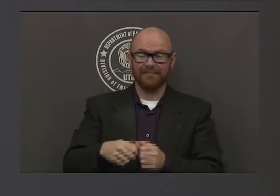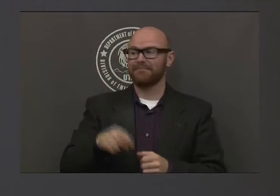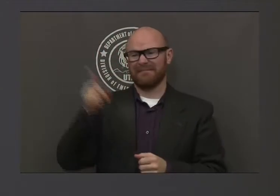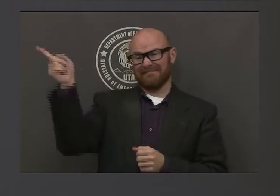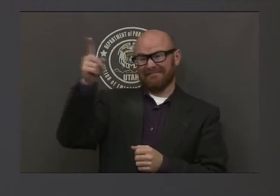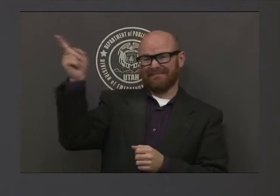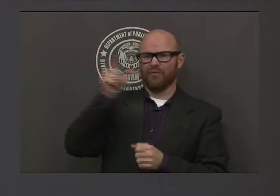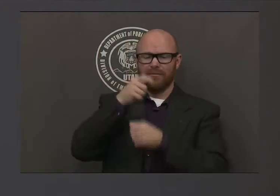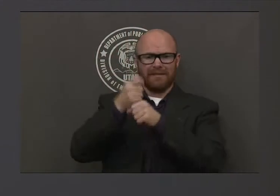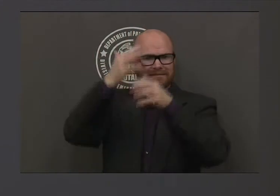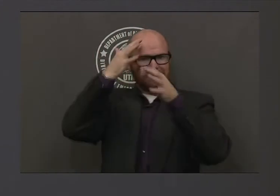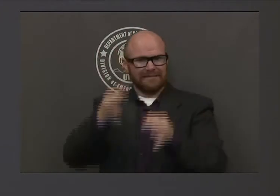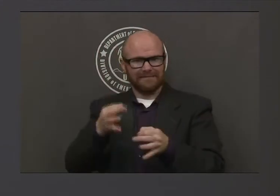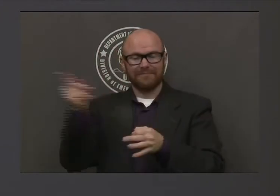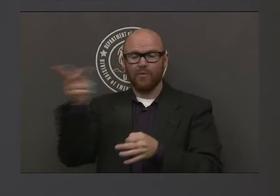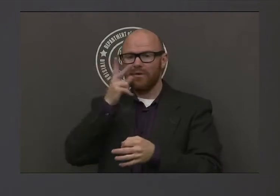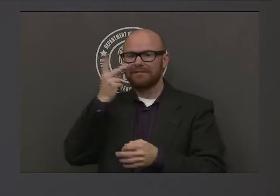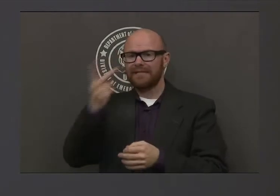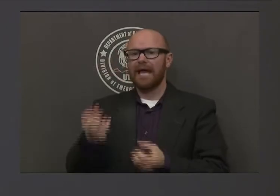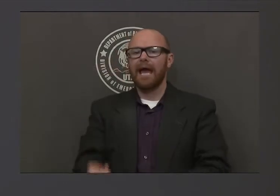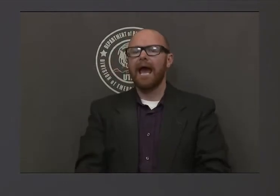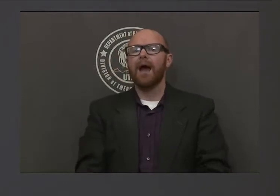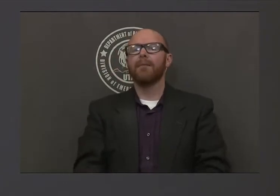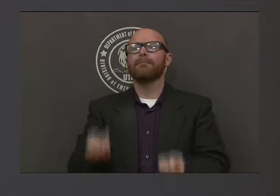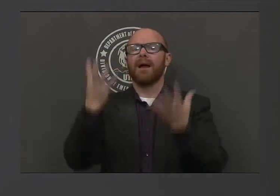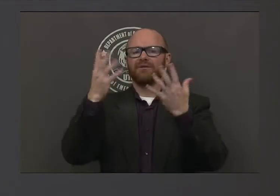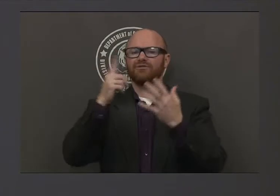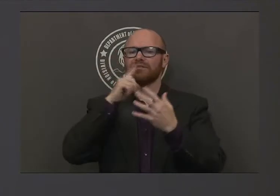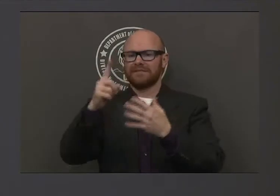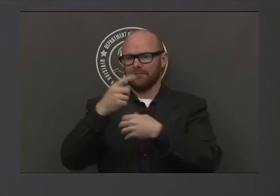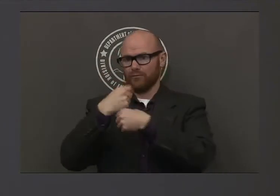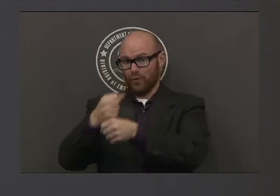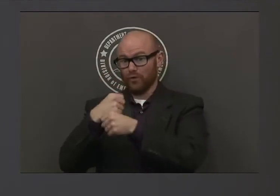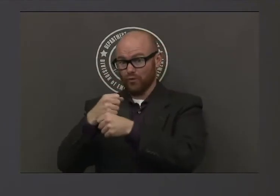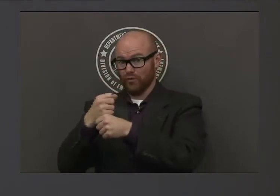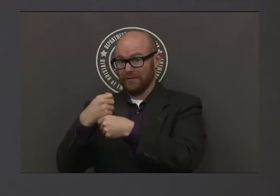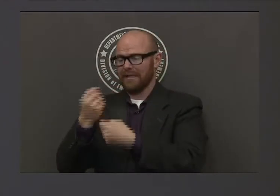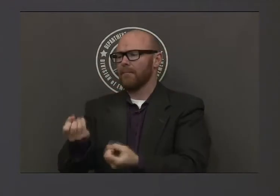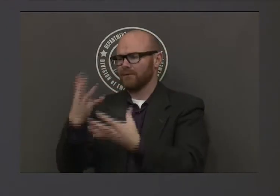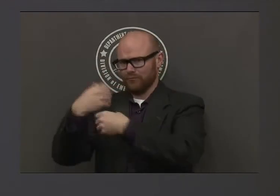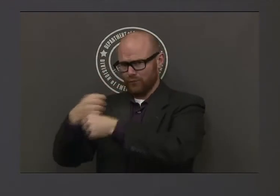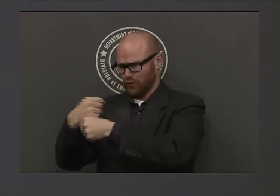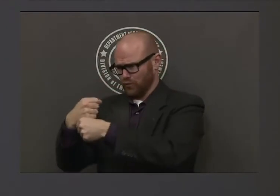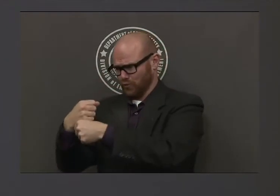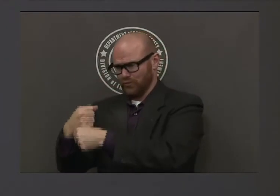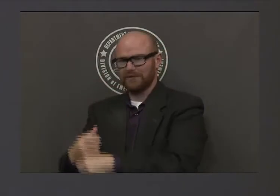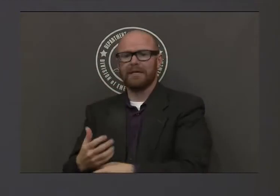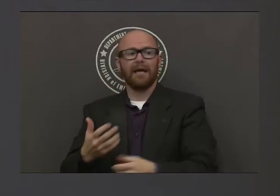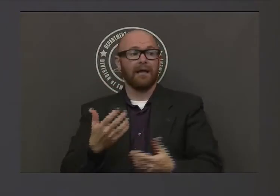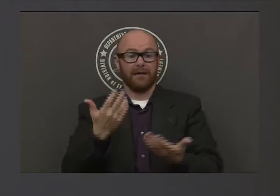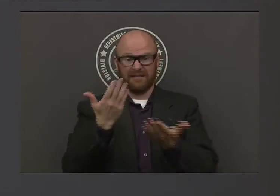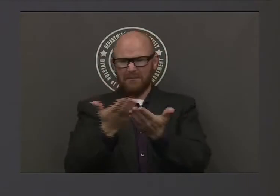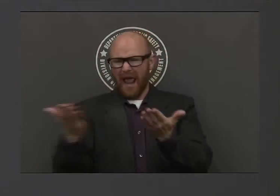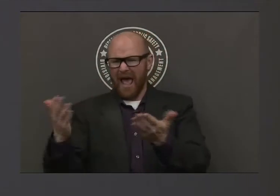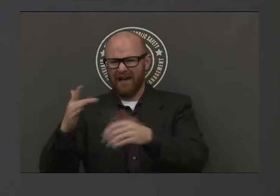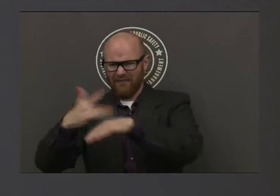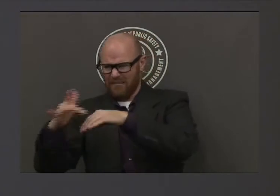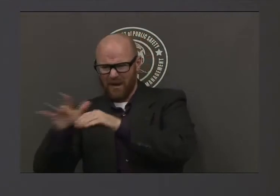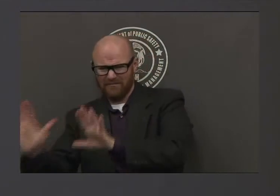is actually being produced, the supply that's available, they've done a proportionate run through that and say Utah is entitled